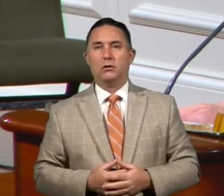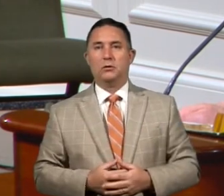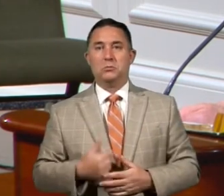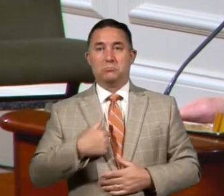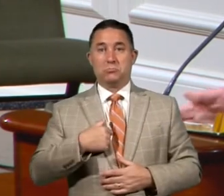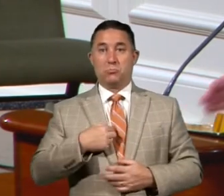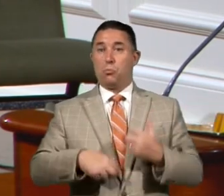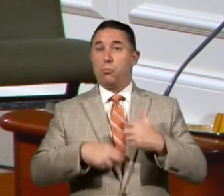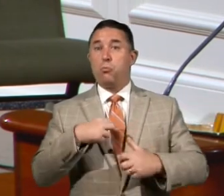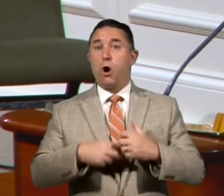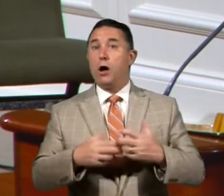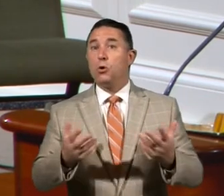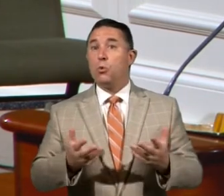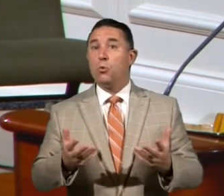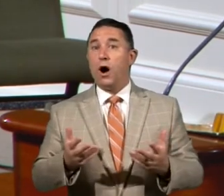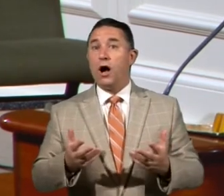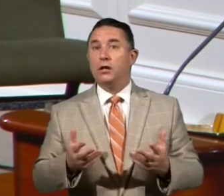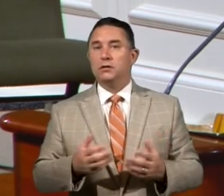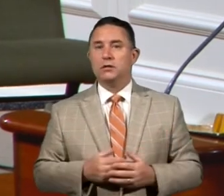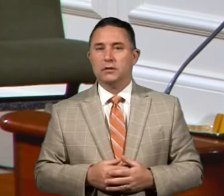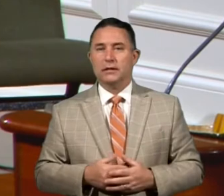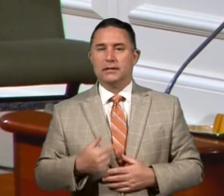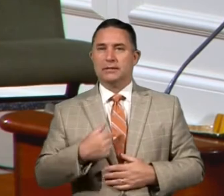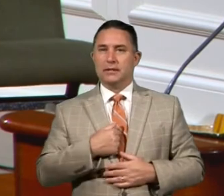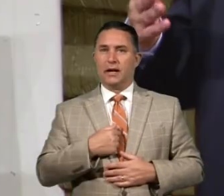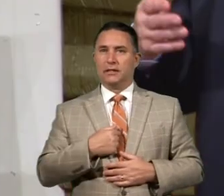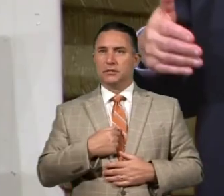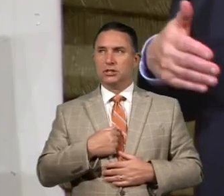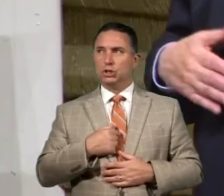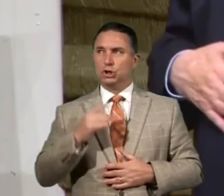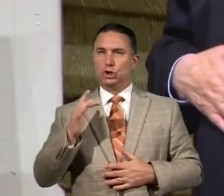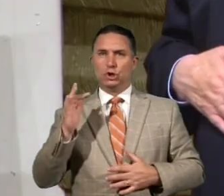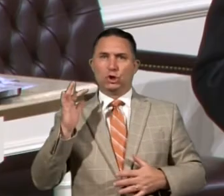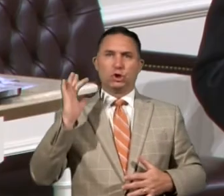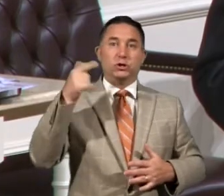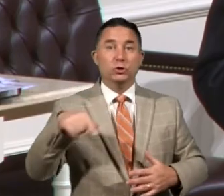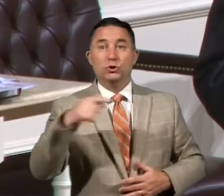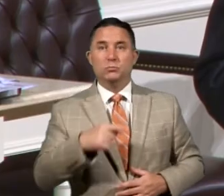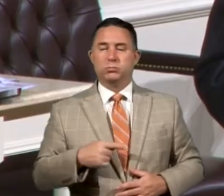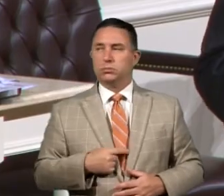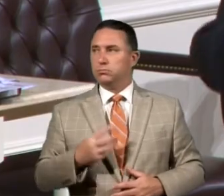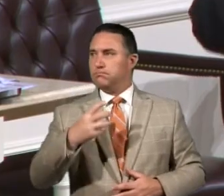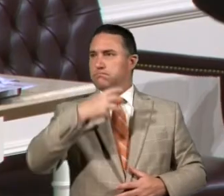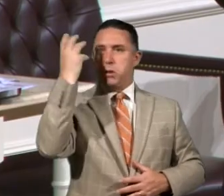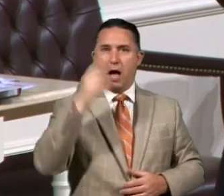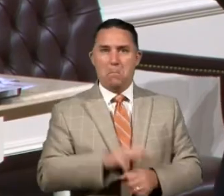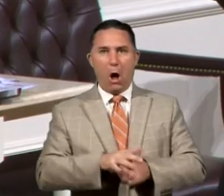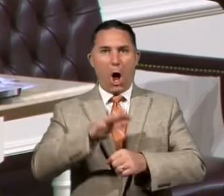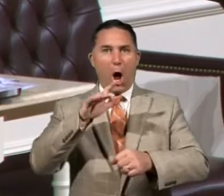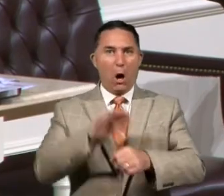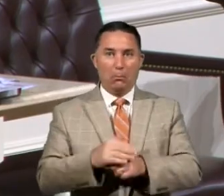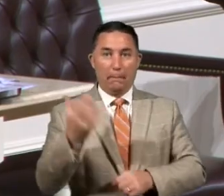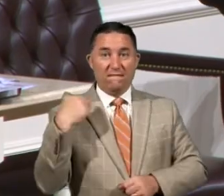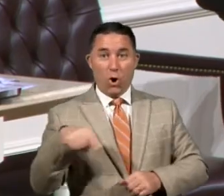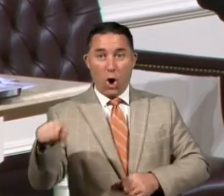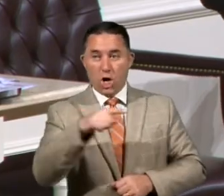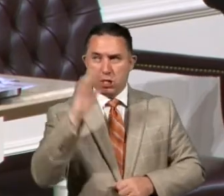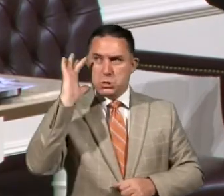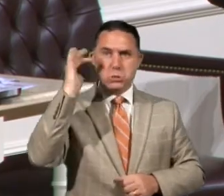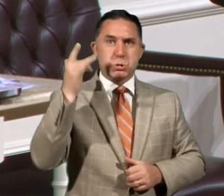My problem is, I get ticked off. How many of you here have ever been ticked off? Hold your hand up, would you? Yeah.